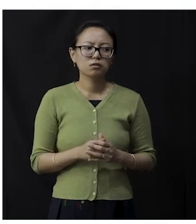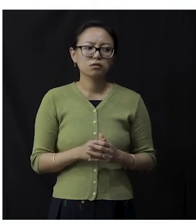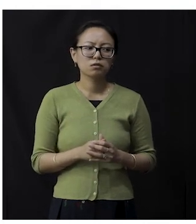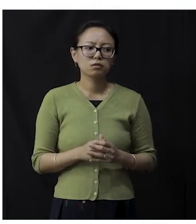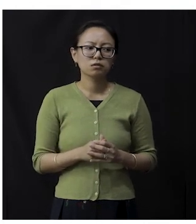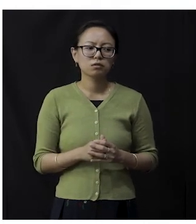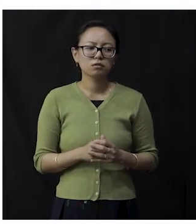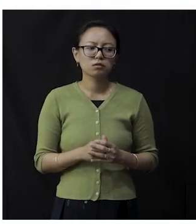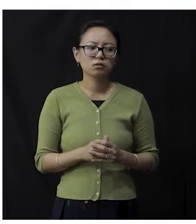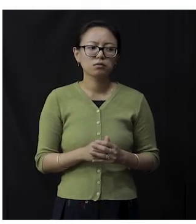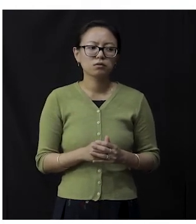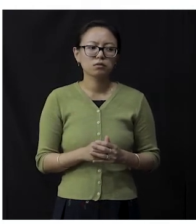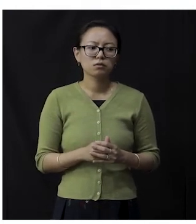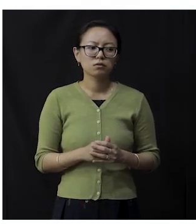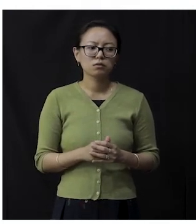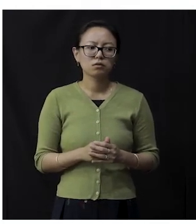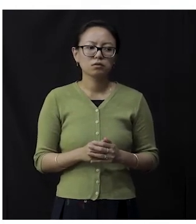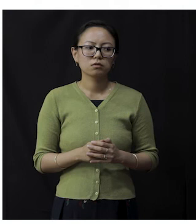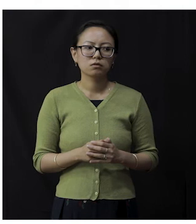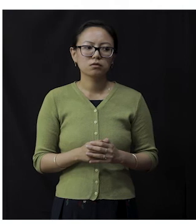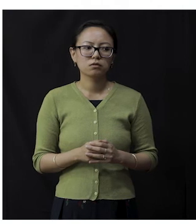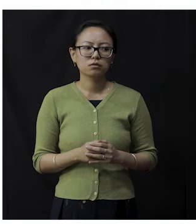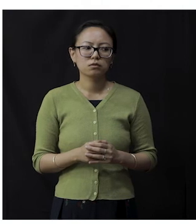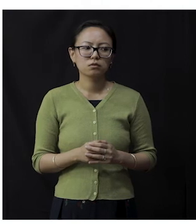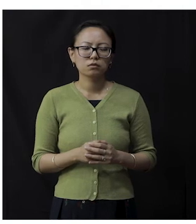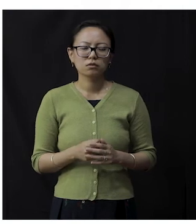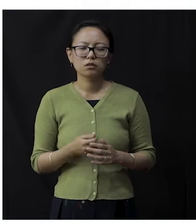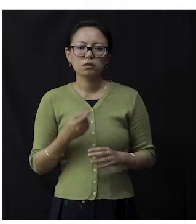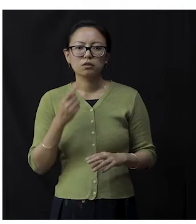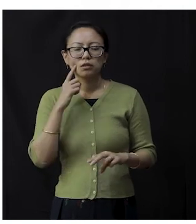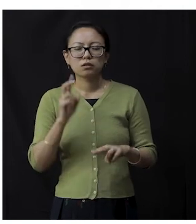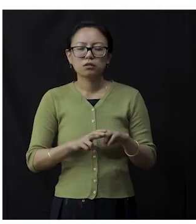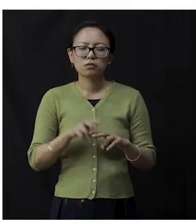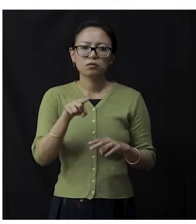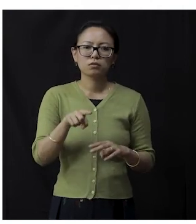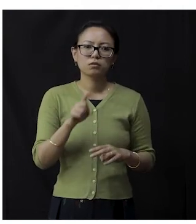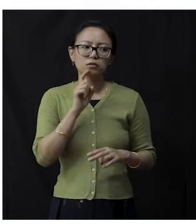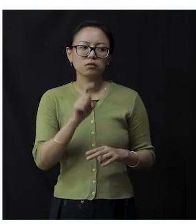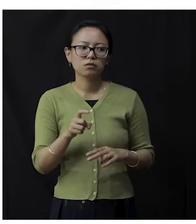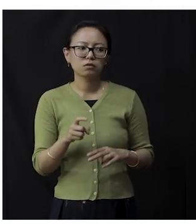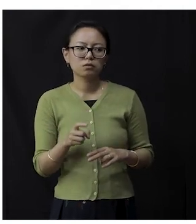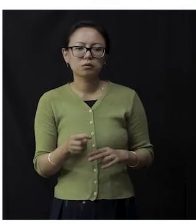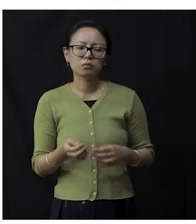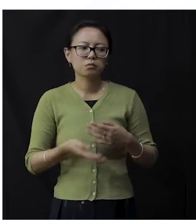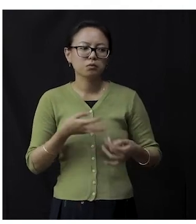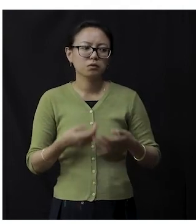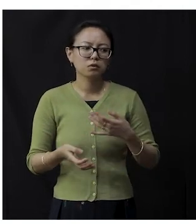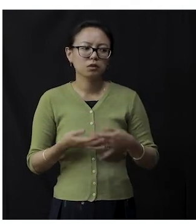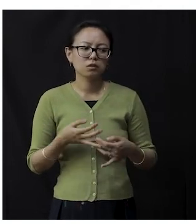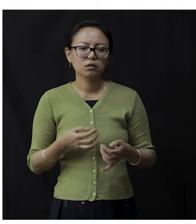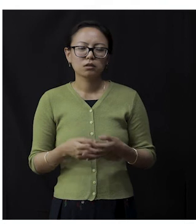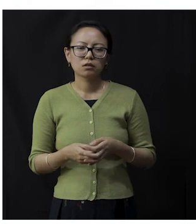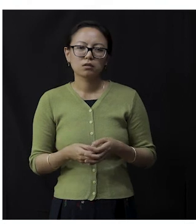Let's see. Where is it? Where is it? Thank you. When